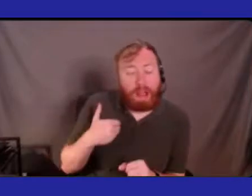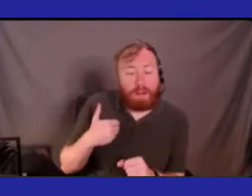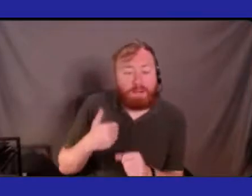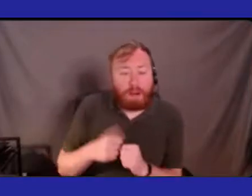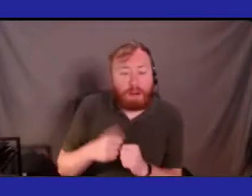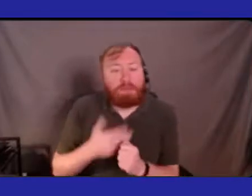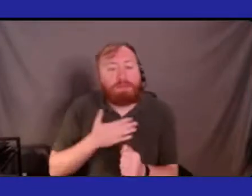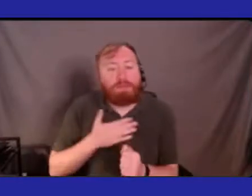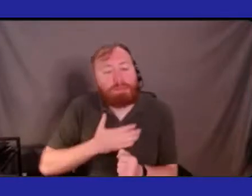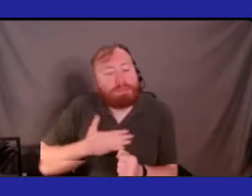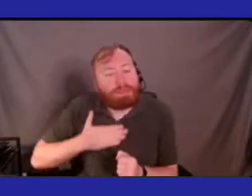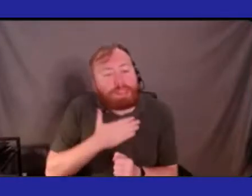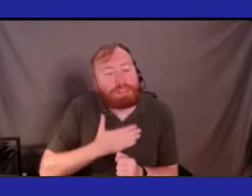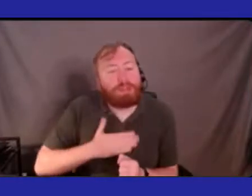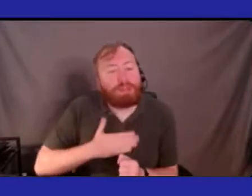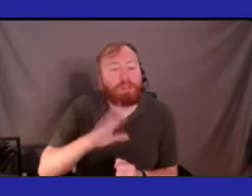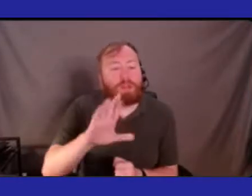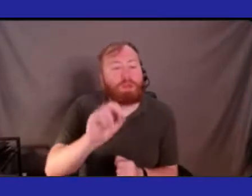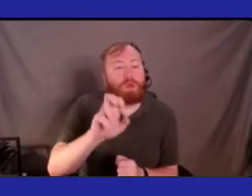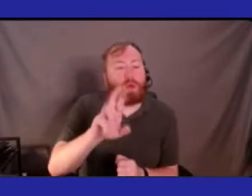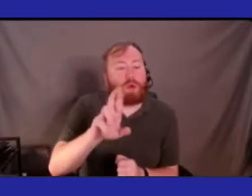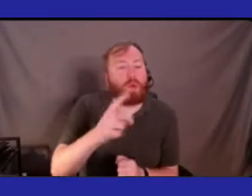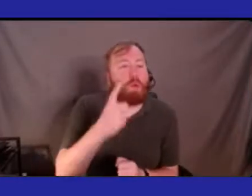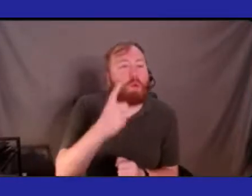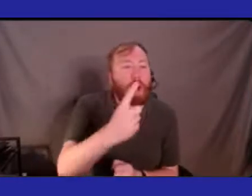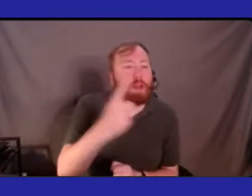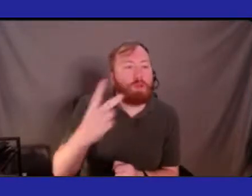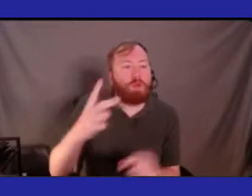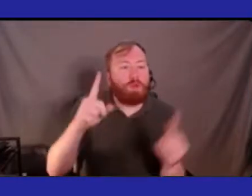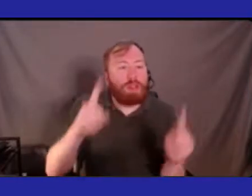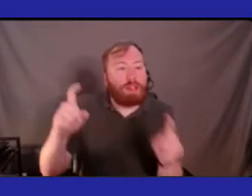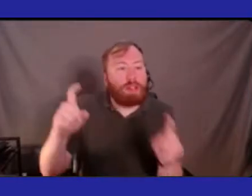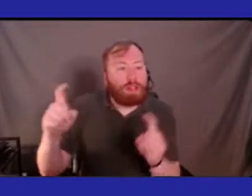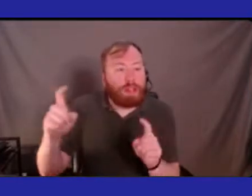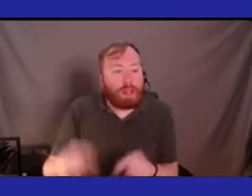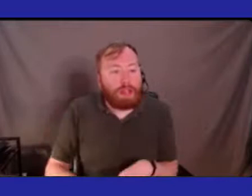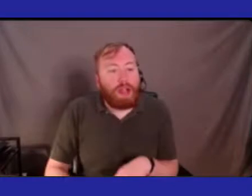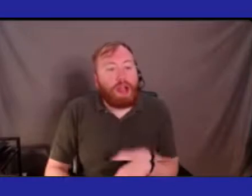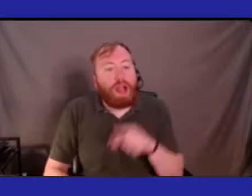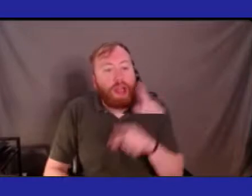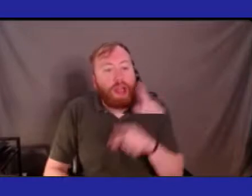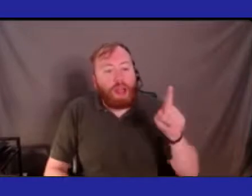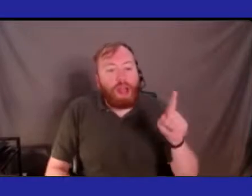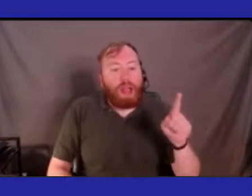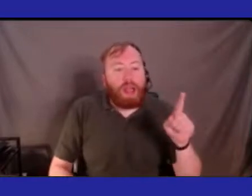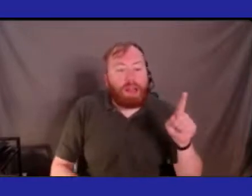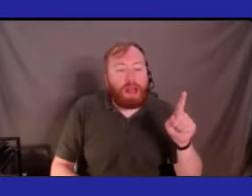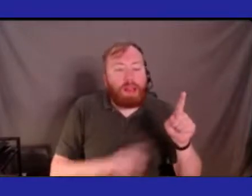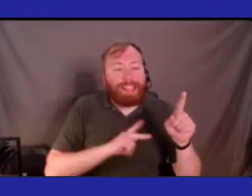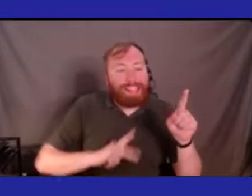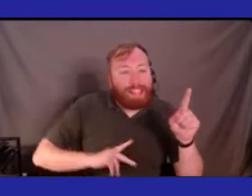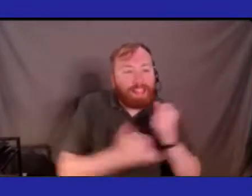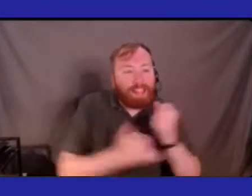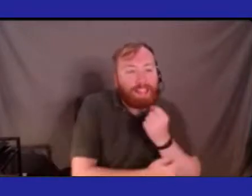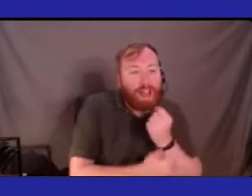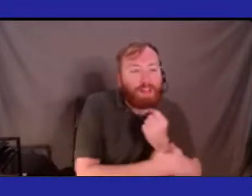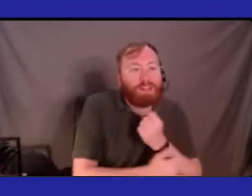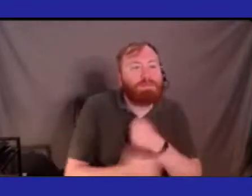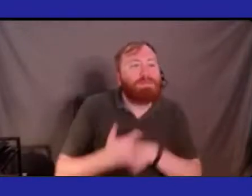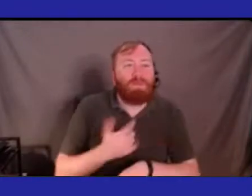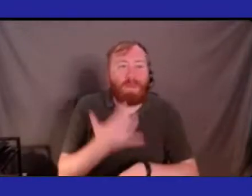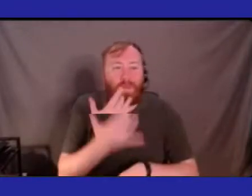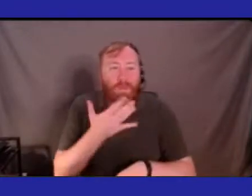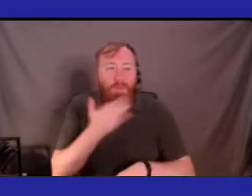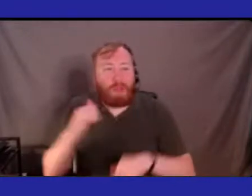at Coney or Kings County, because otherwise we have to go all the way uptown to Mount Sinai. I prefer staying at Coney or